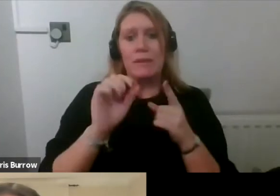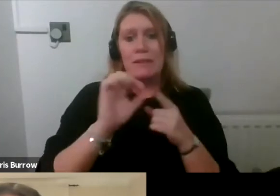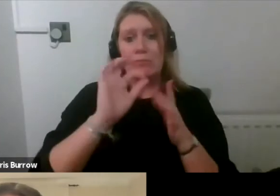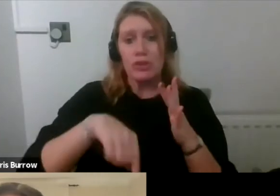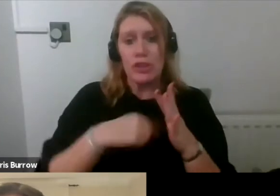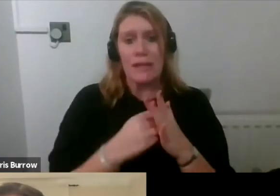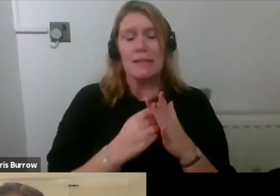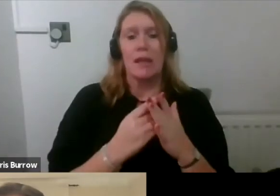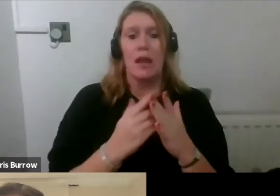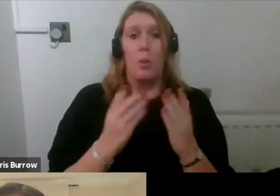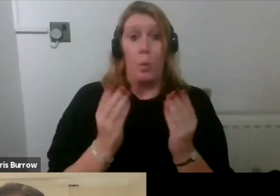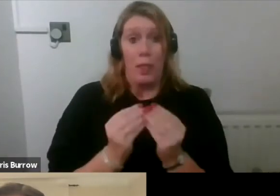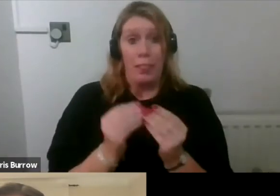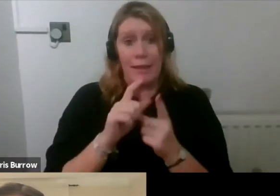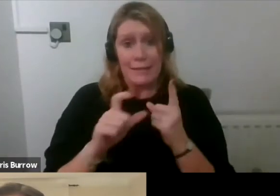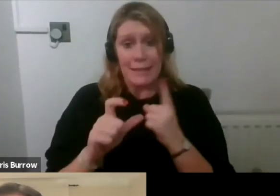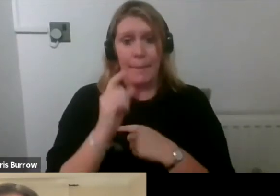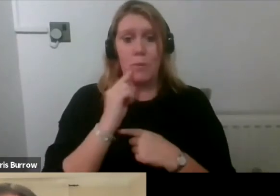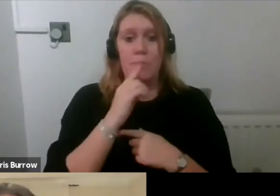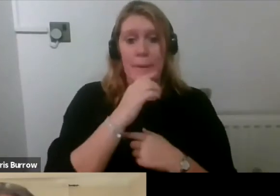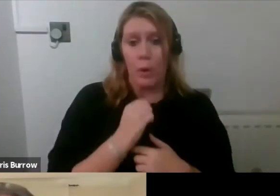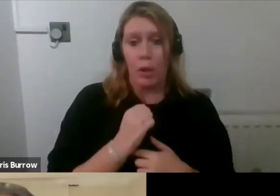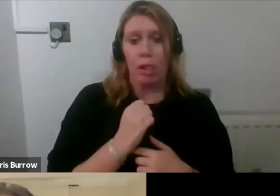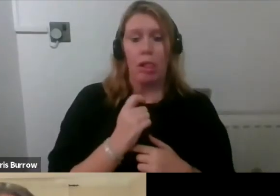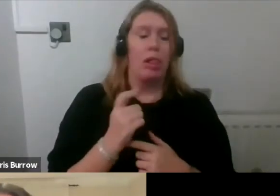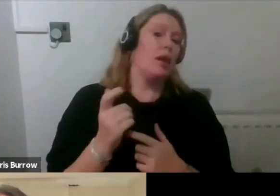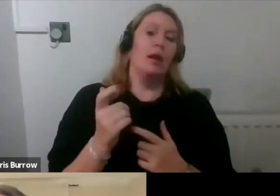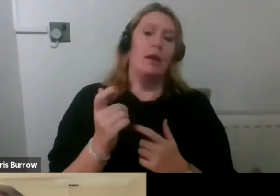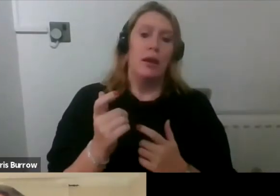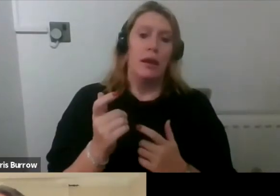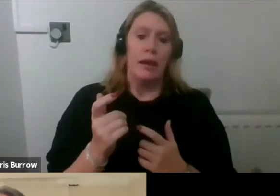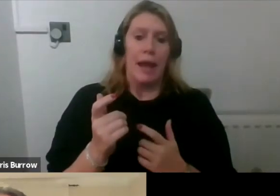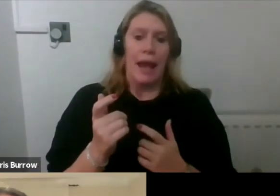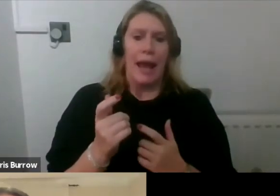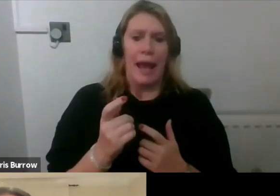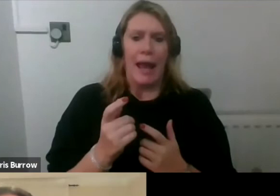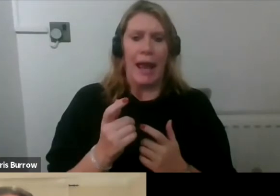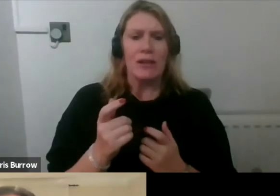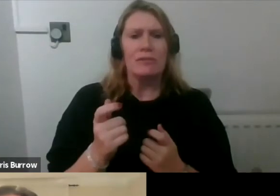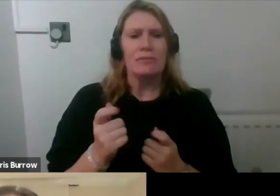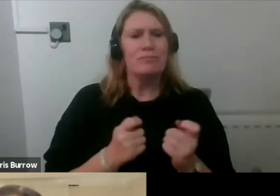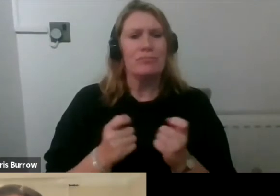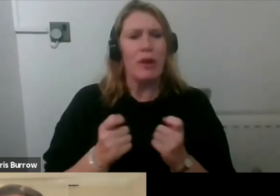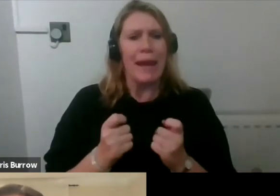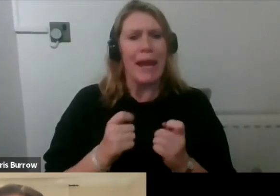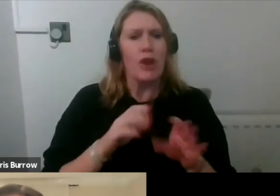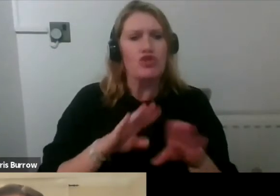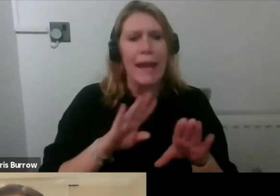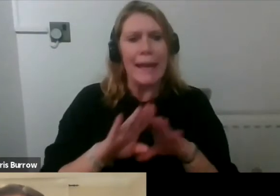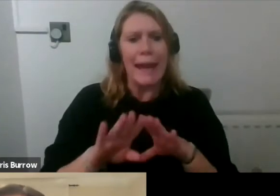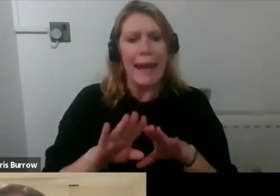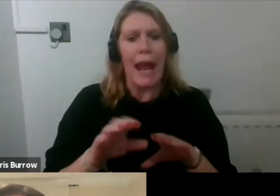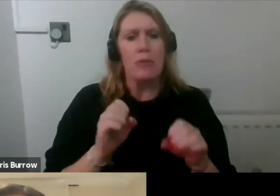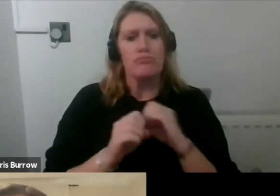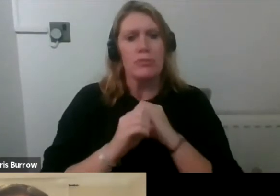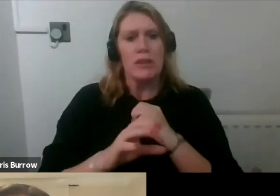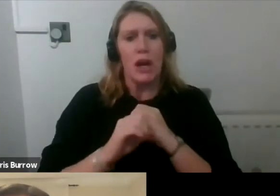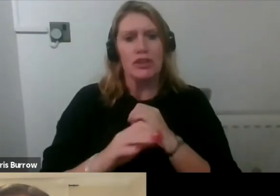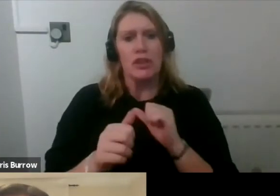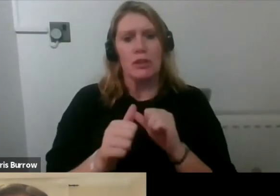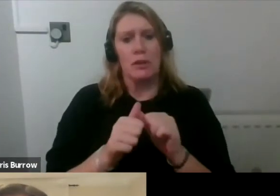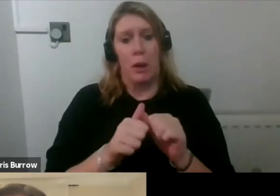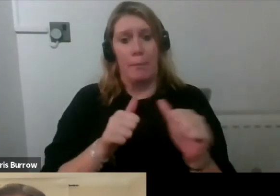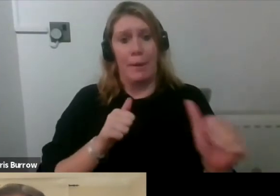people and running 104 Films, which is a training and production company focusing on disability. And we've